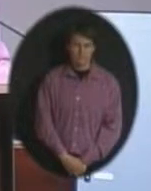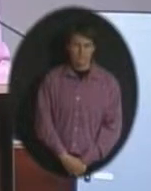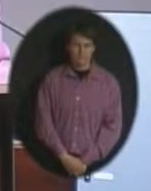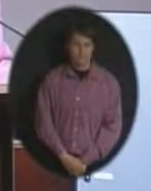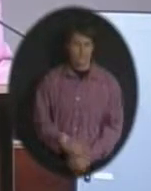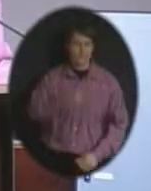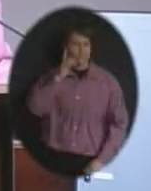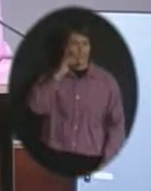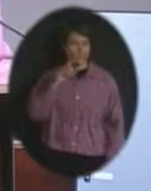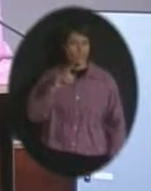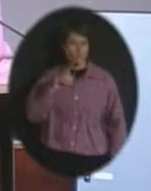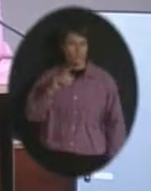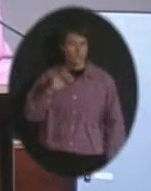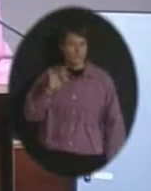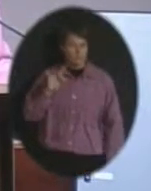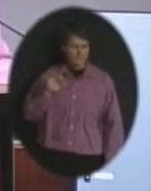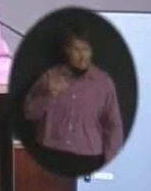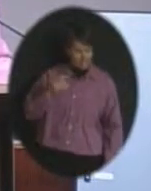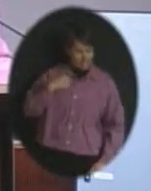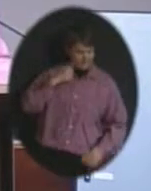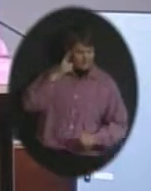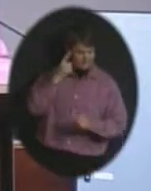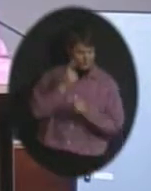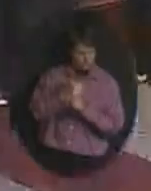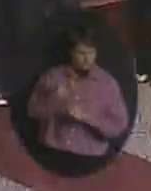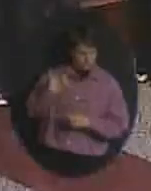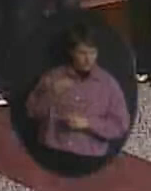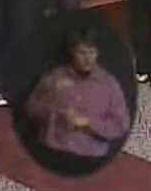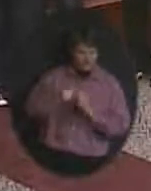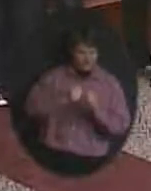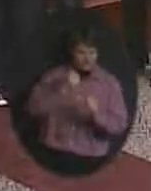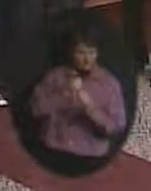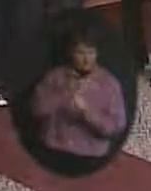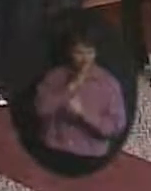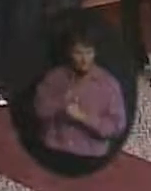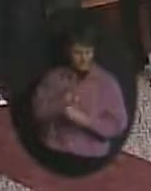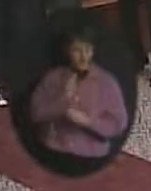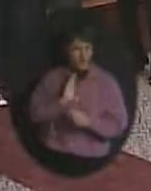For the eighth, and I think I have that right, eighth year in a row, our